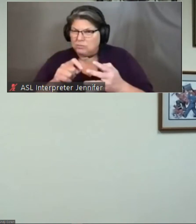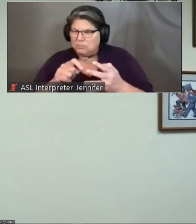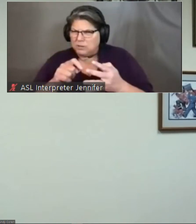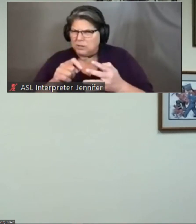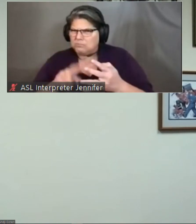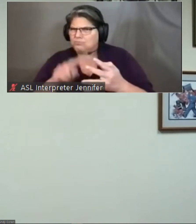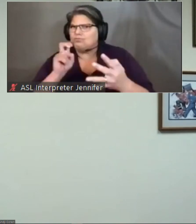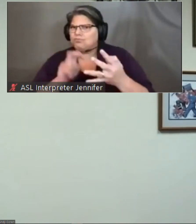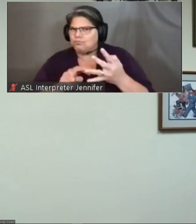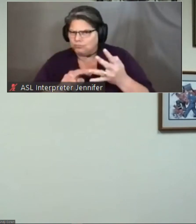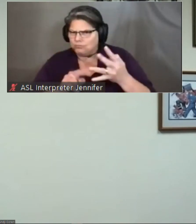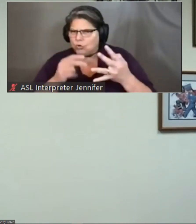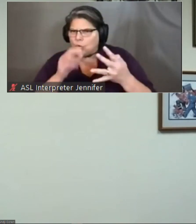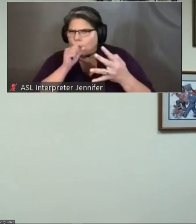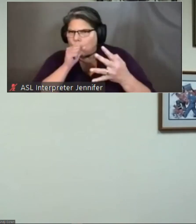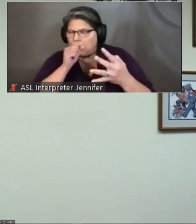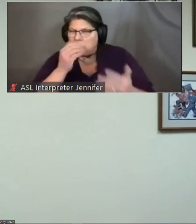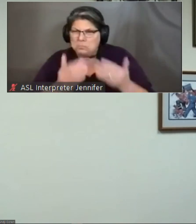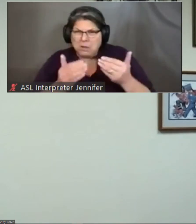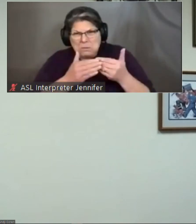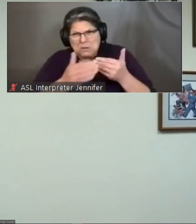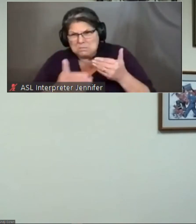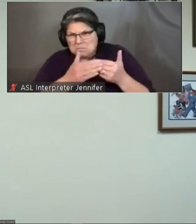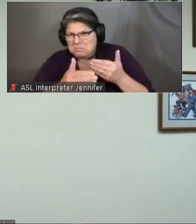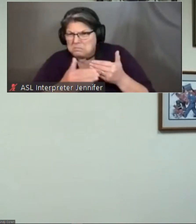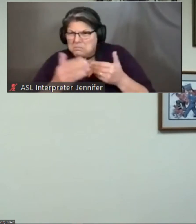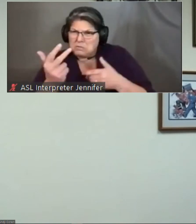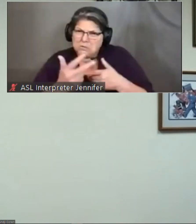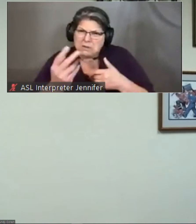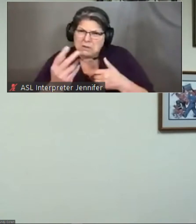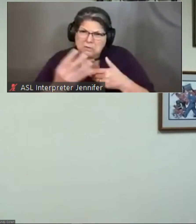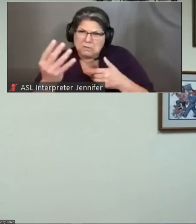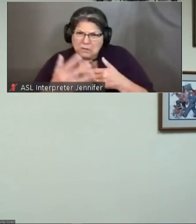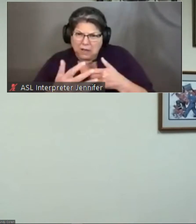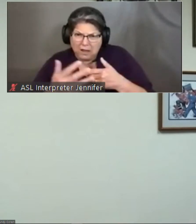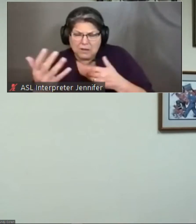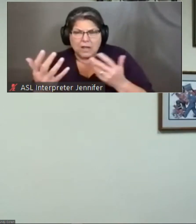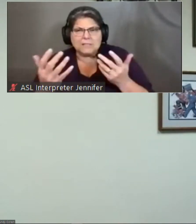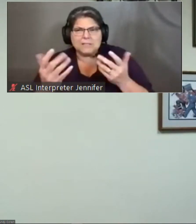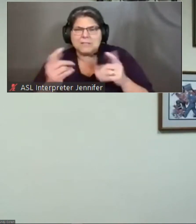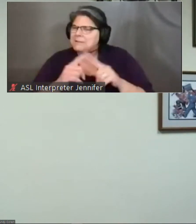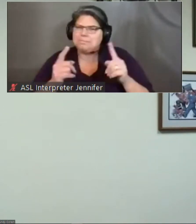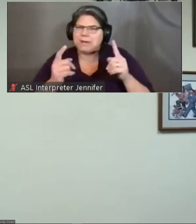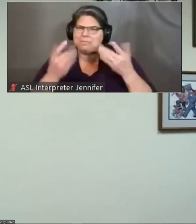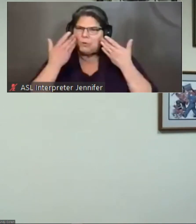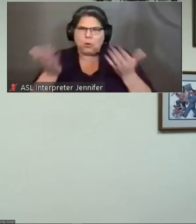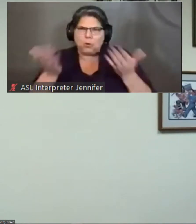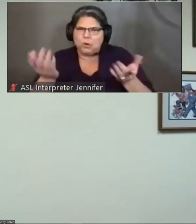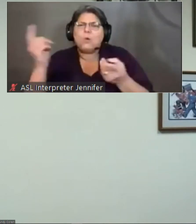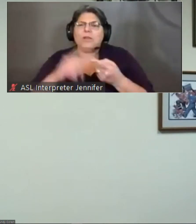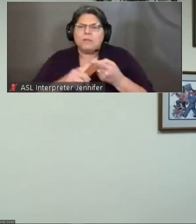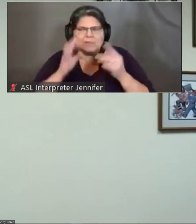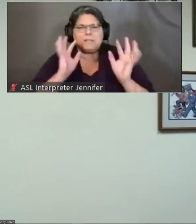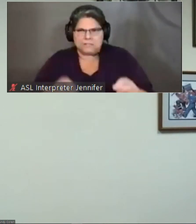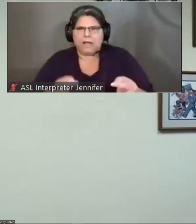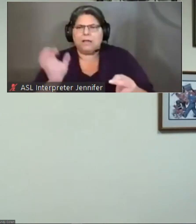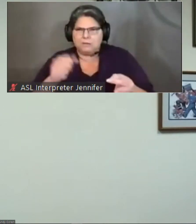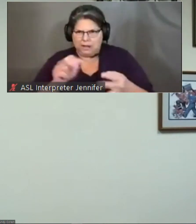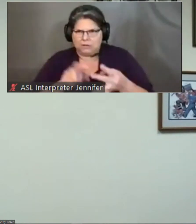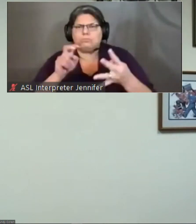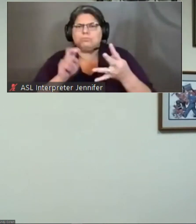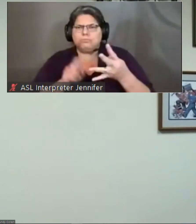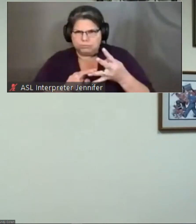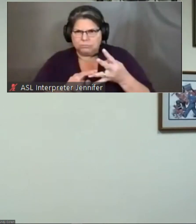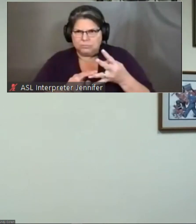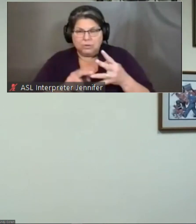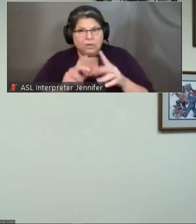happen in the next several days, 3 to 5 days is what's estimated, but we won't be able to tell until it happens. This would be a very